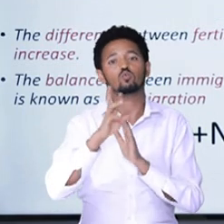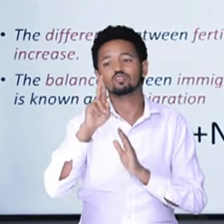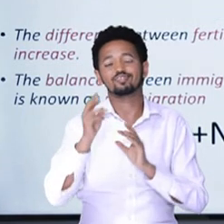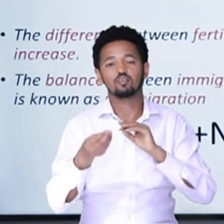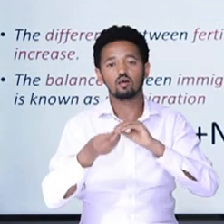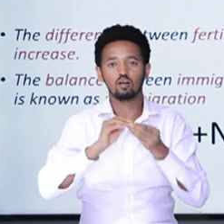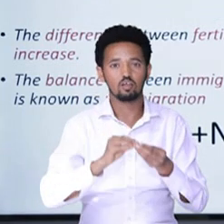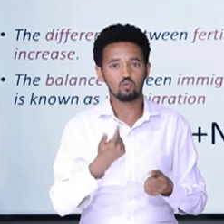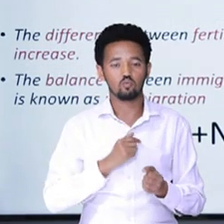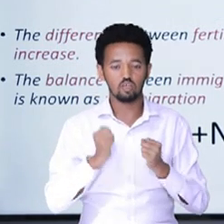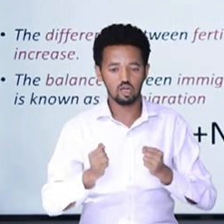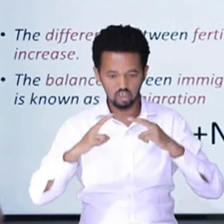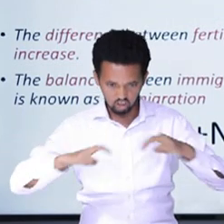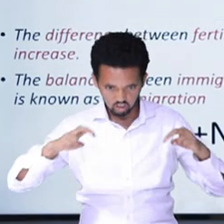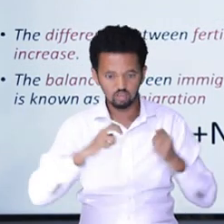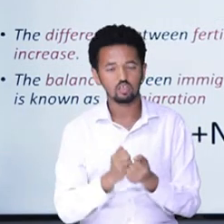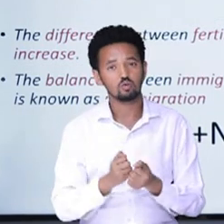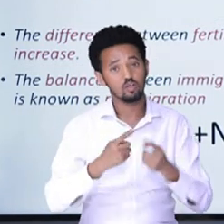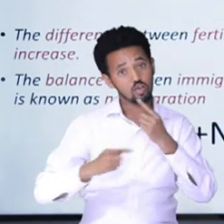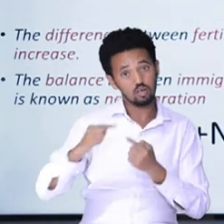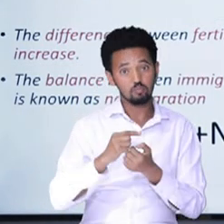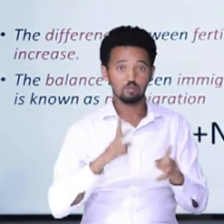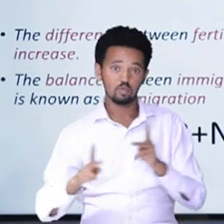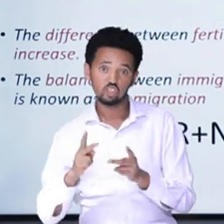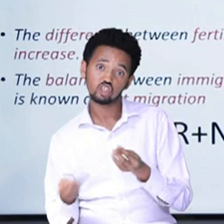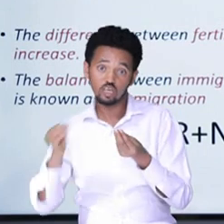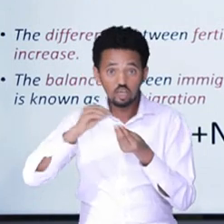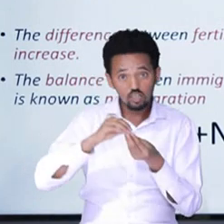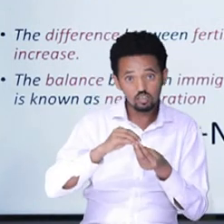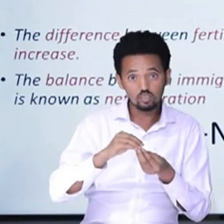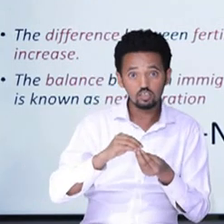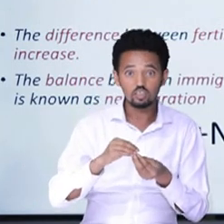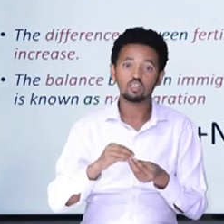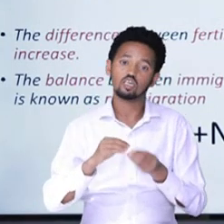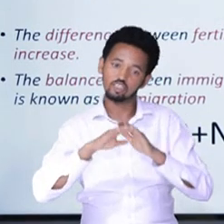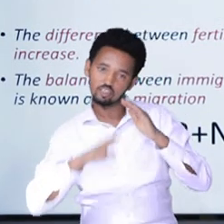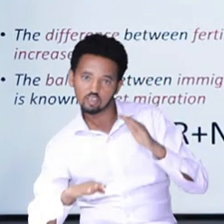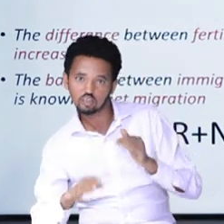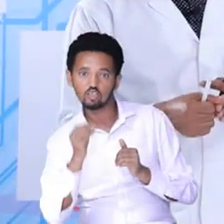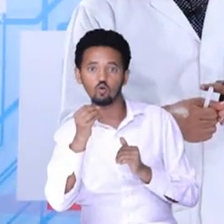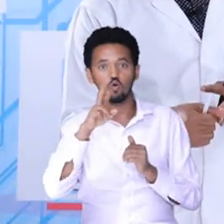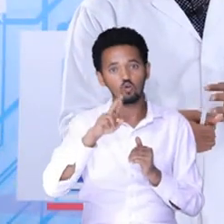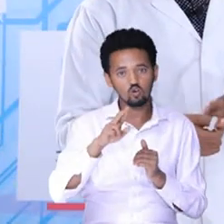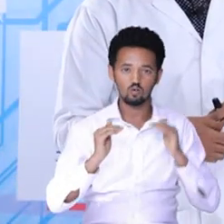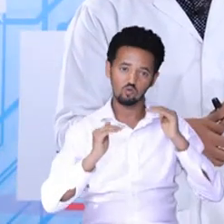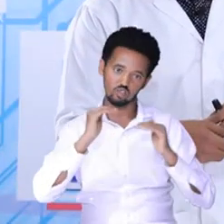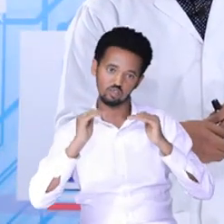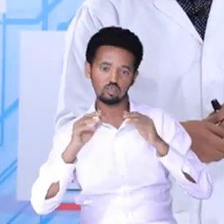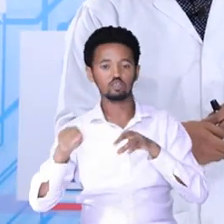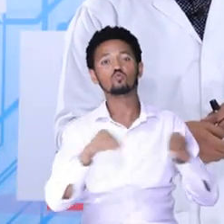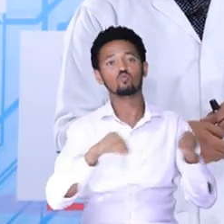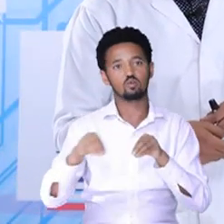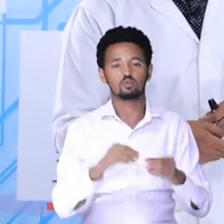Then you can check whether one country's population is increasing, decreasing, or constantly moving.